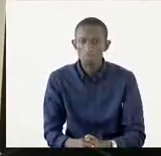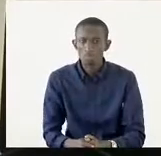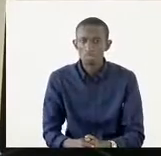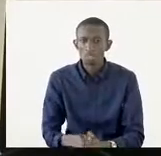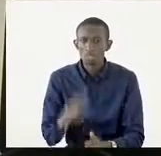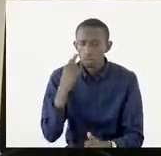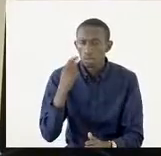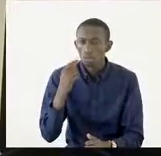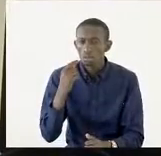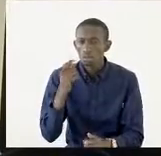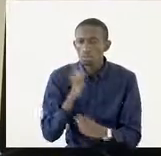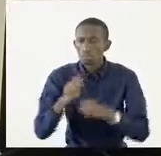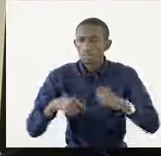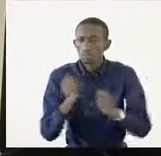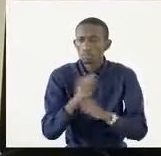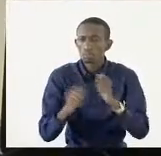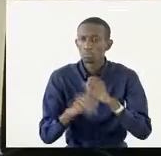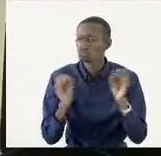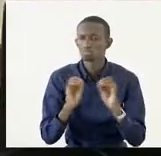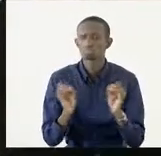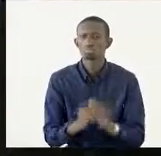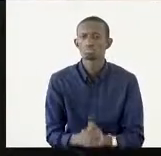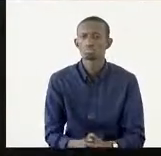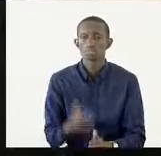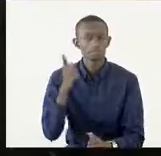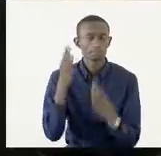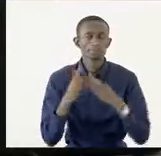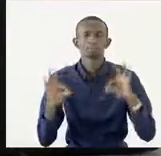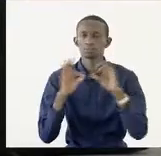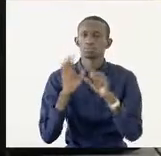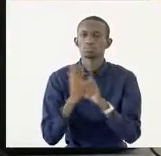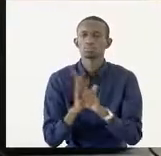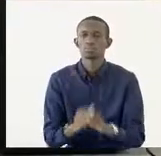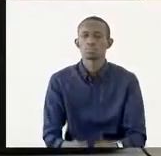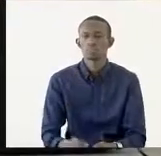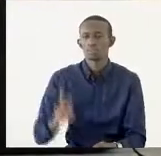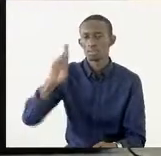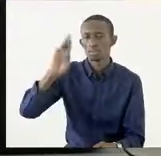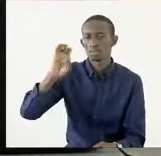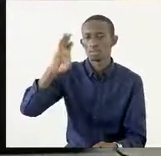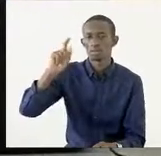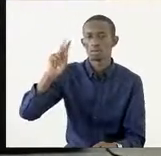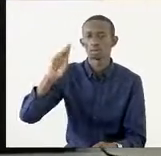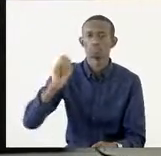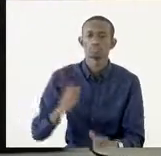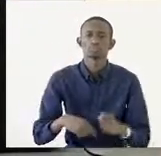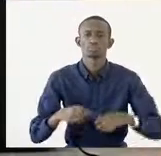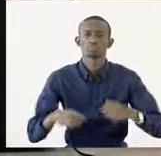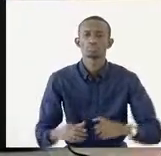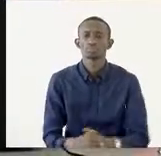observable change with that reaction. So that is very important reaction to note.